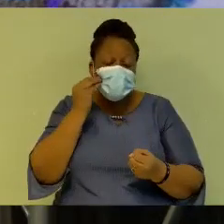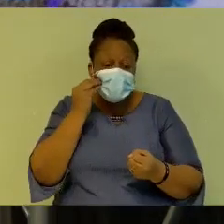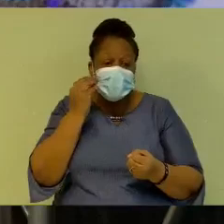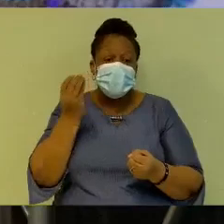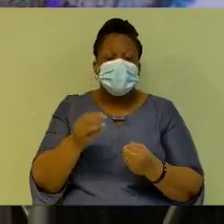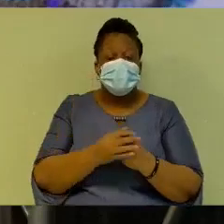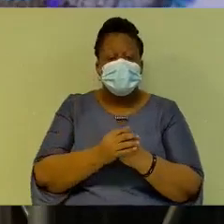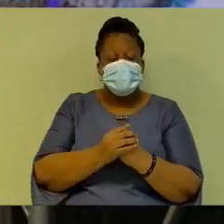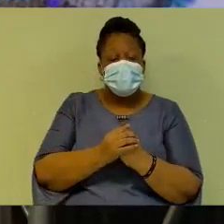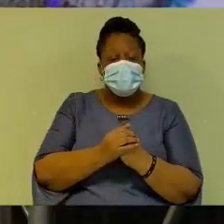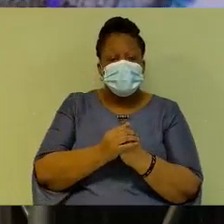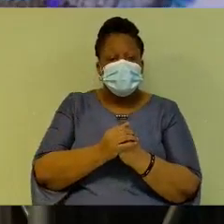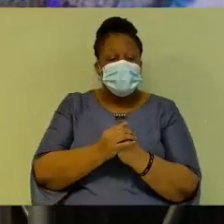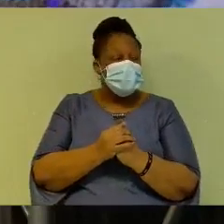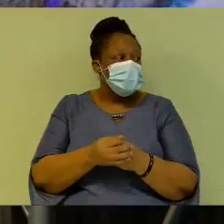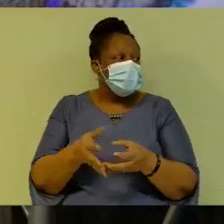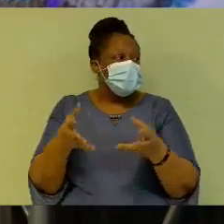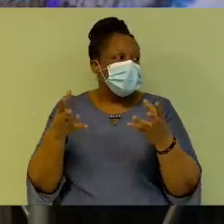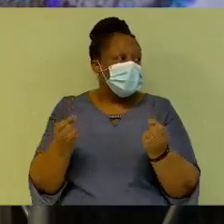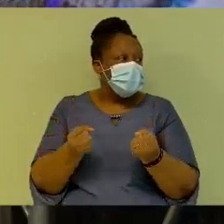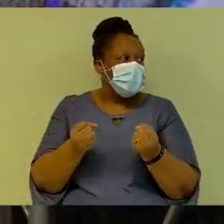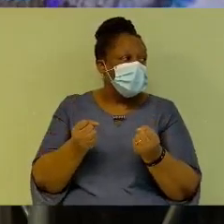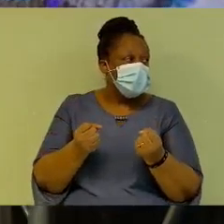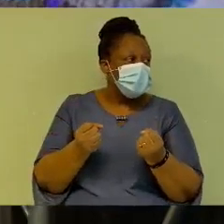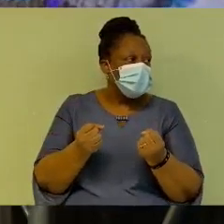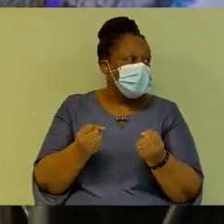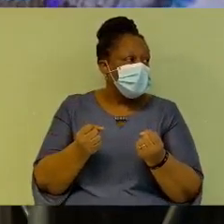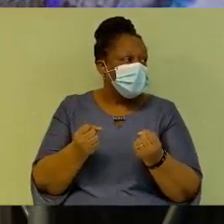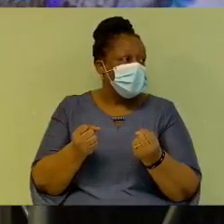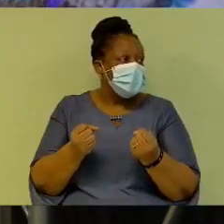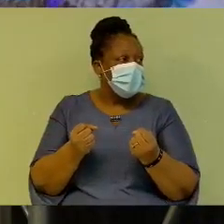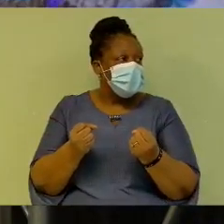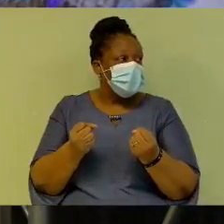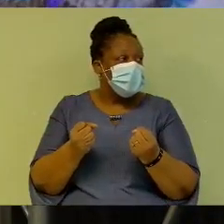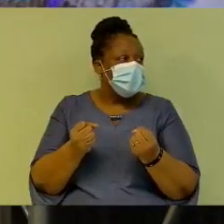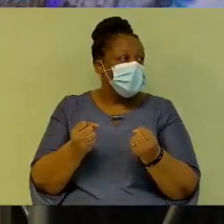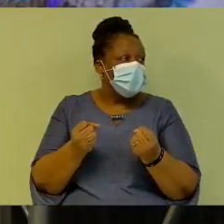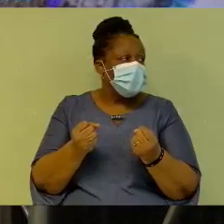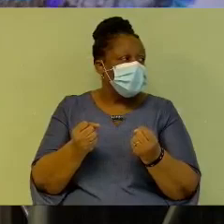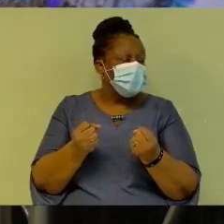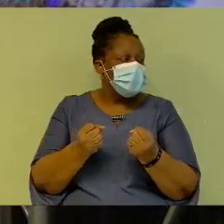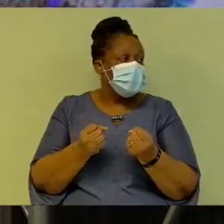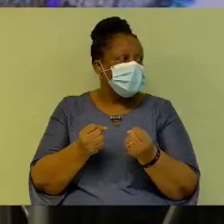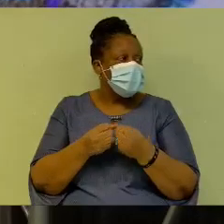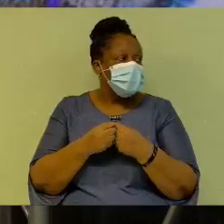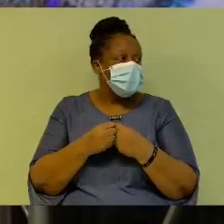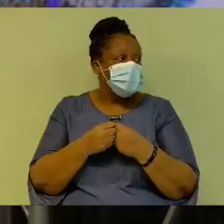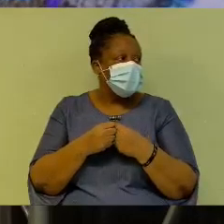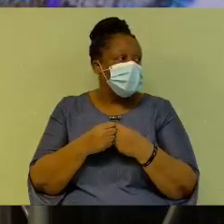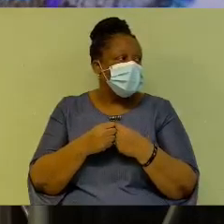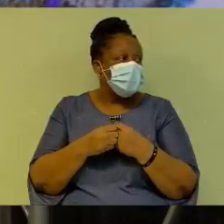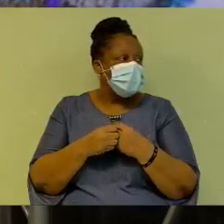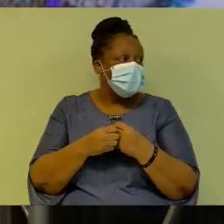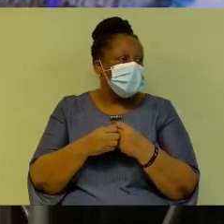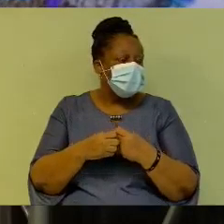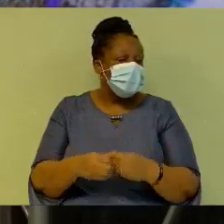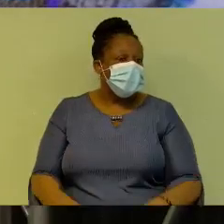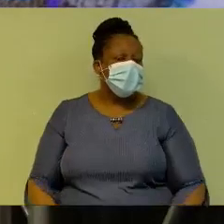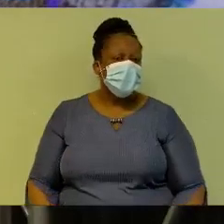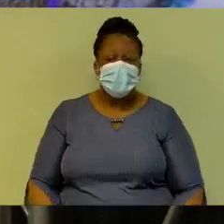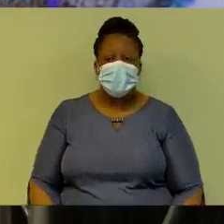time include A, the completion of the implementation process for the complaint and response protocol,